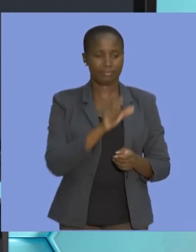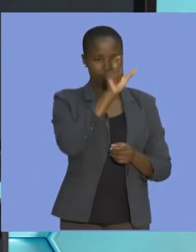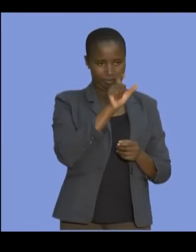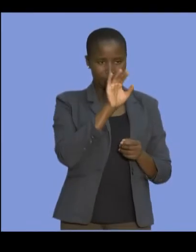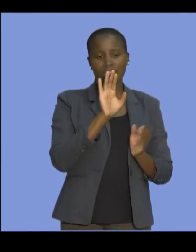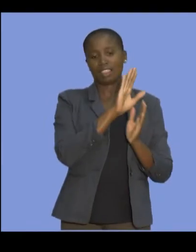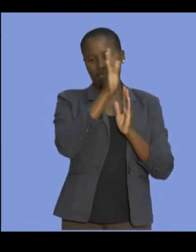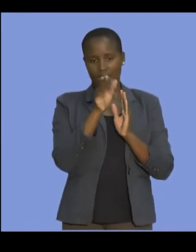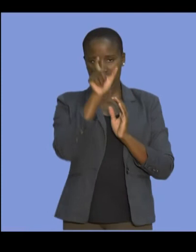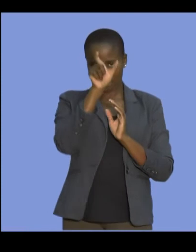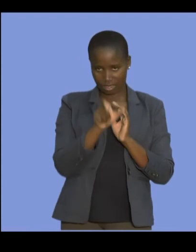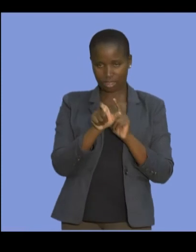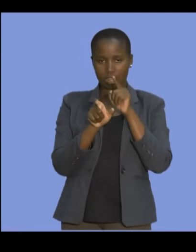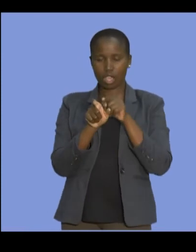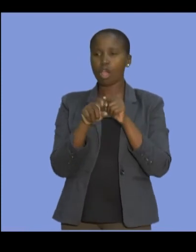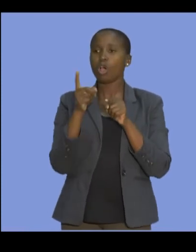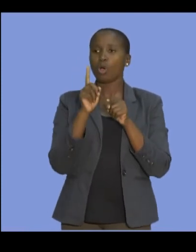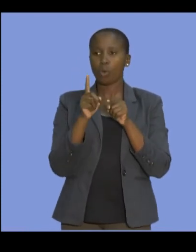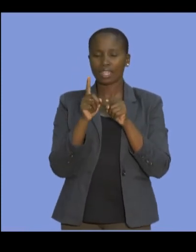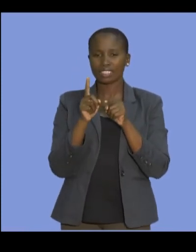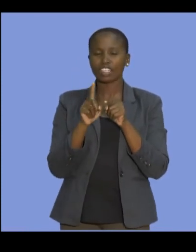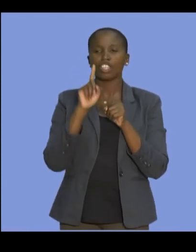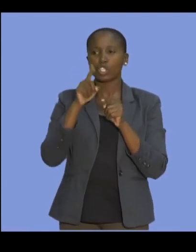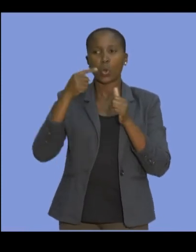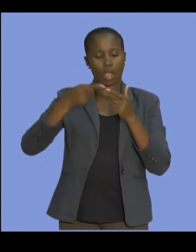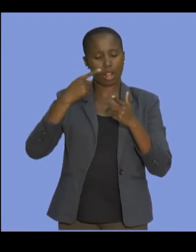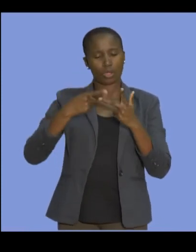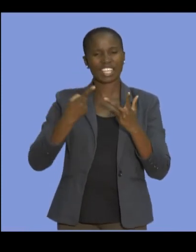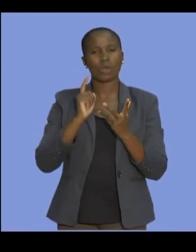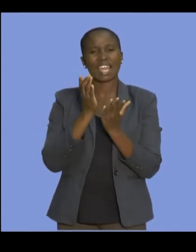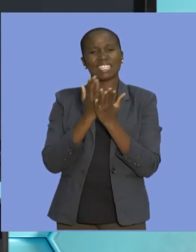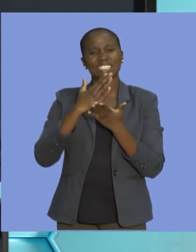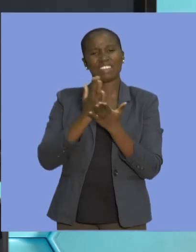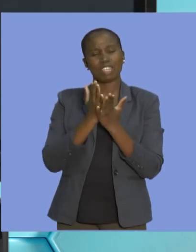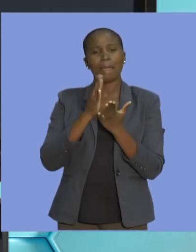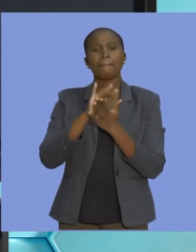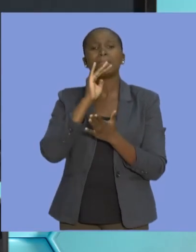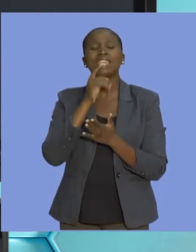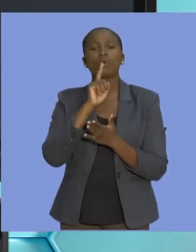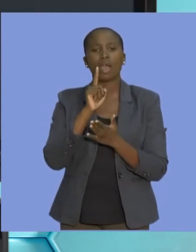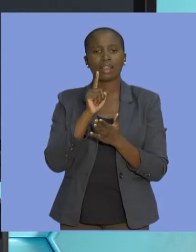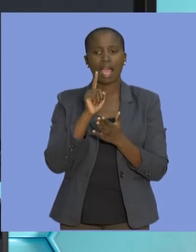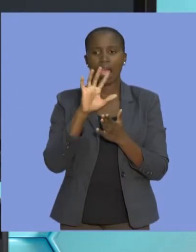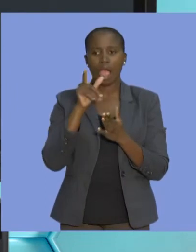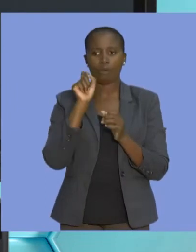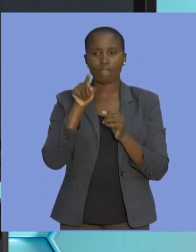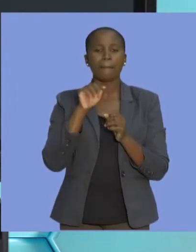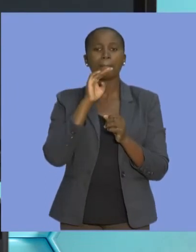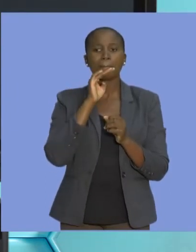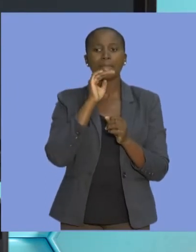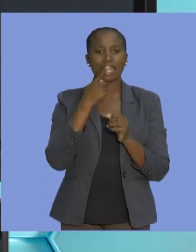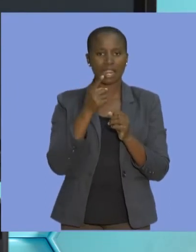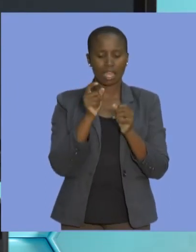Now, we are going to calculate the deviation, how far. When I say deviation, the